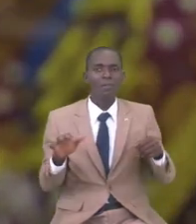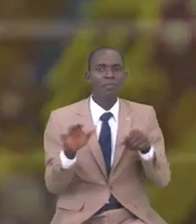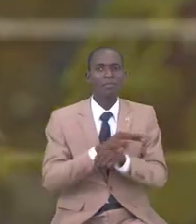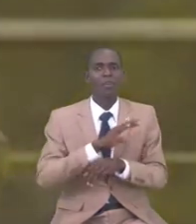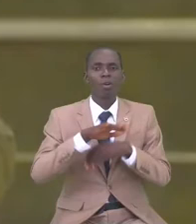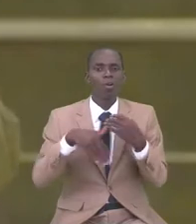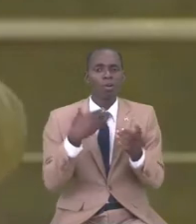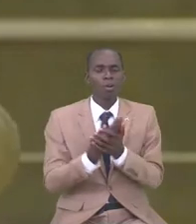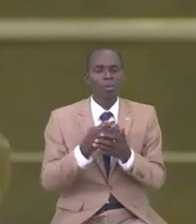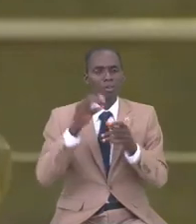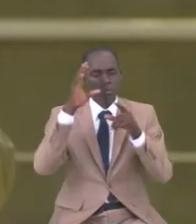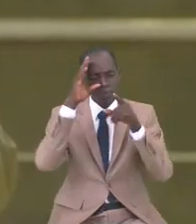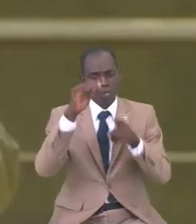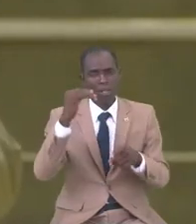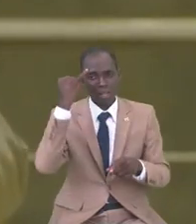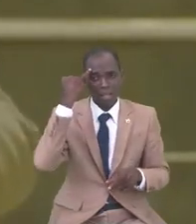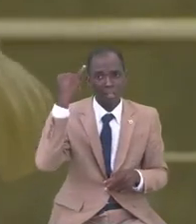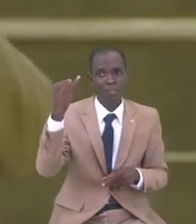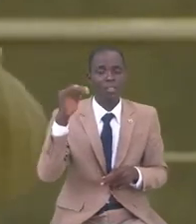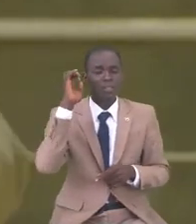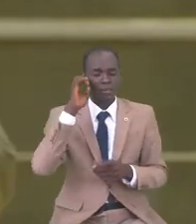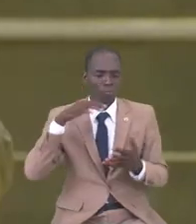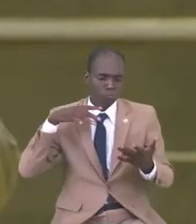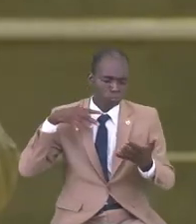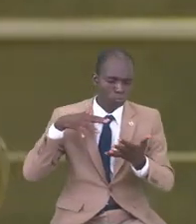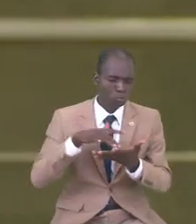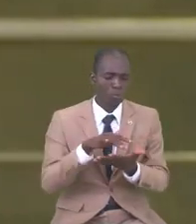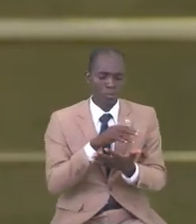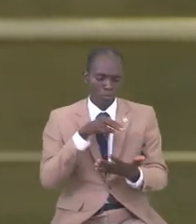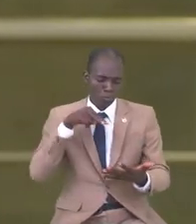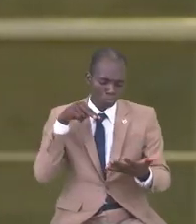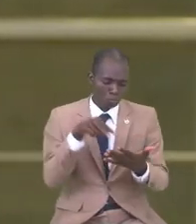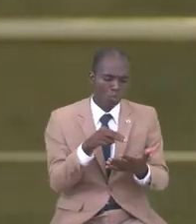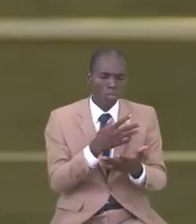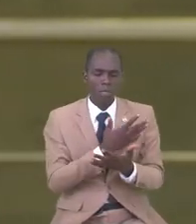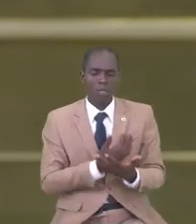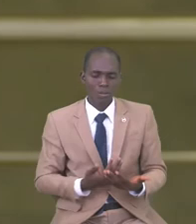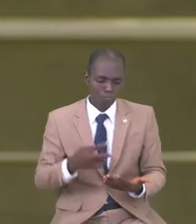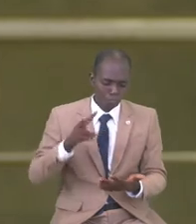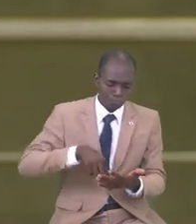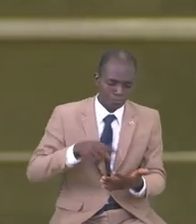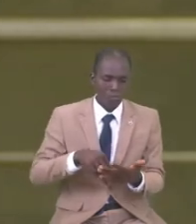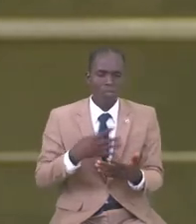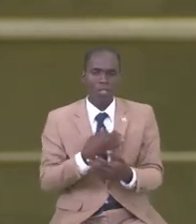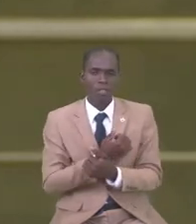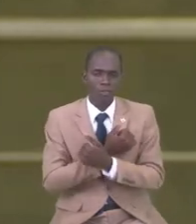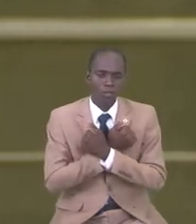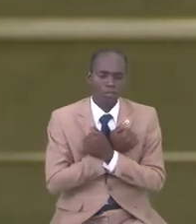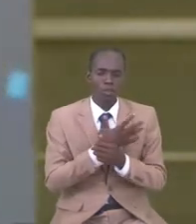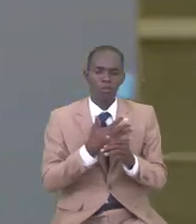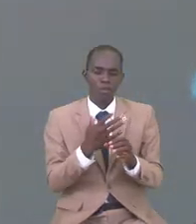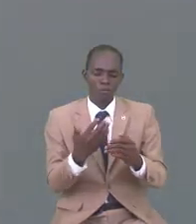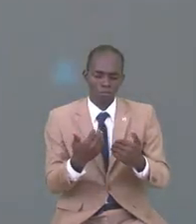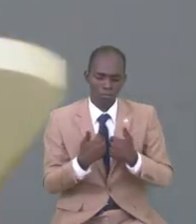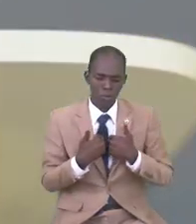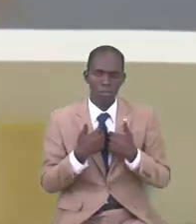studied the word, he looked at the word, he read the word, he embraced the word, he possessed the